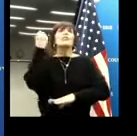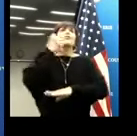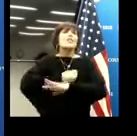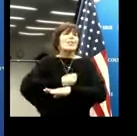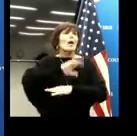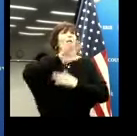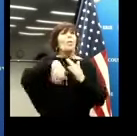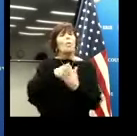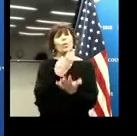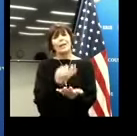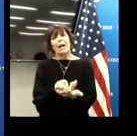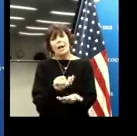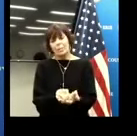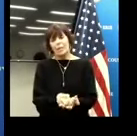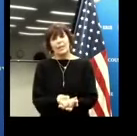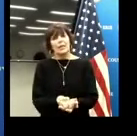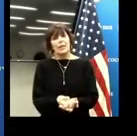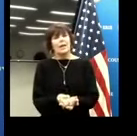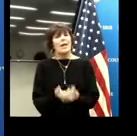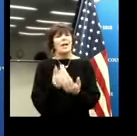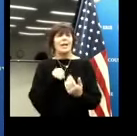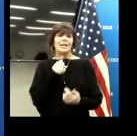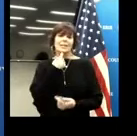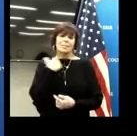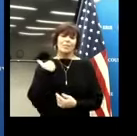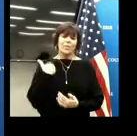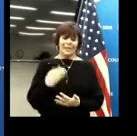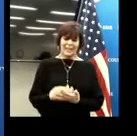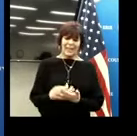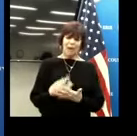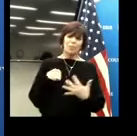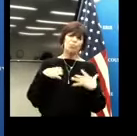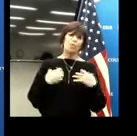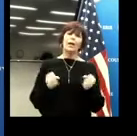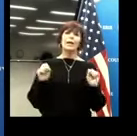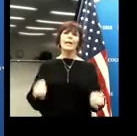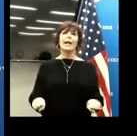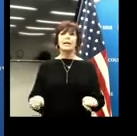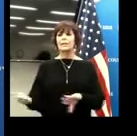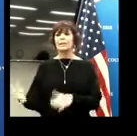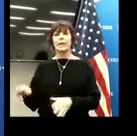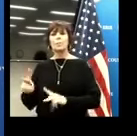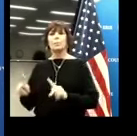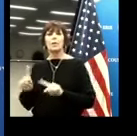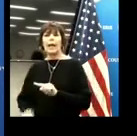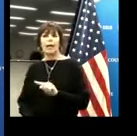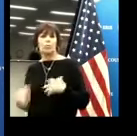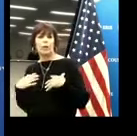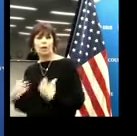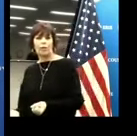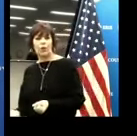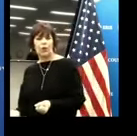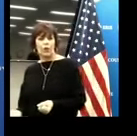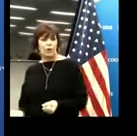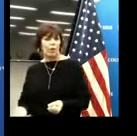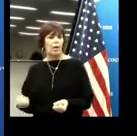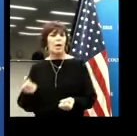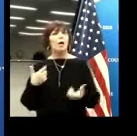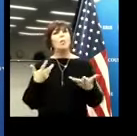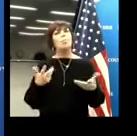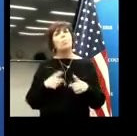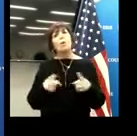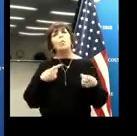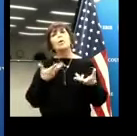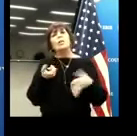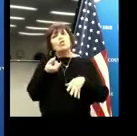economy. As I've said before, economies can recover, dead people can't. But we also don't want to destroy our